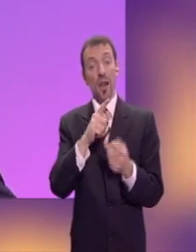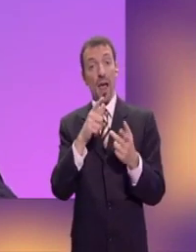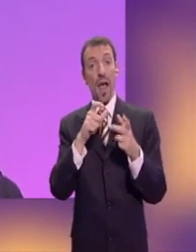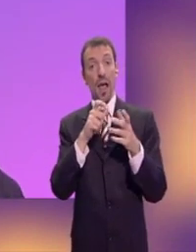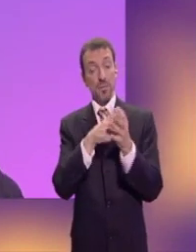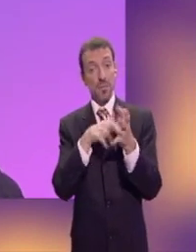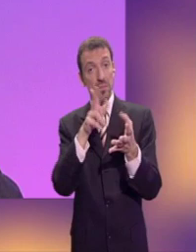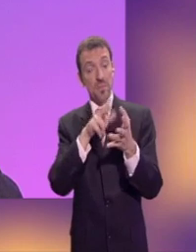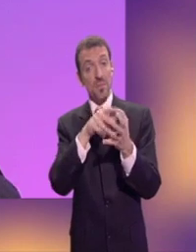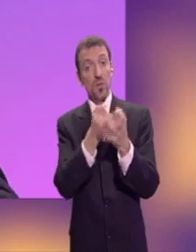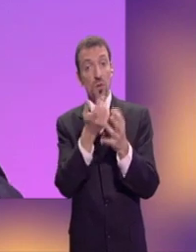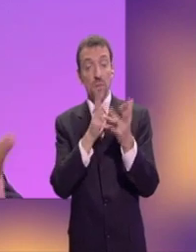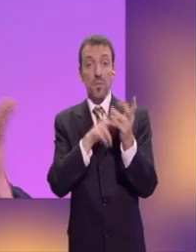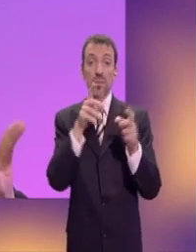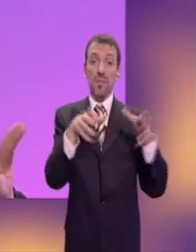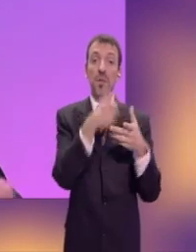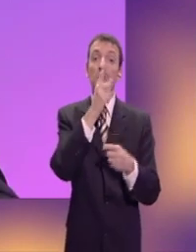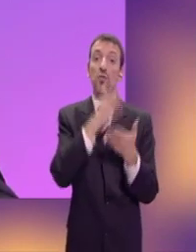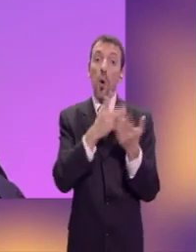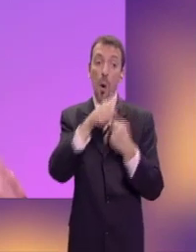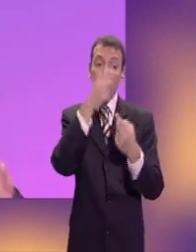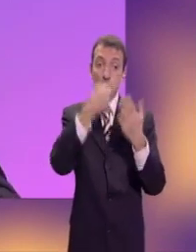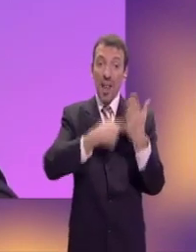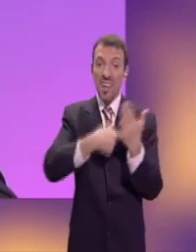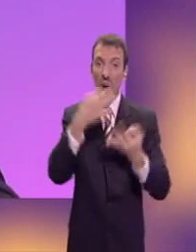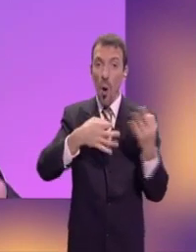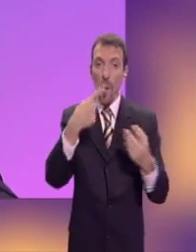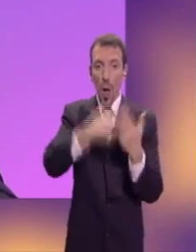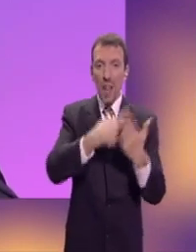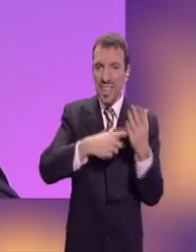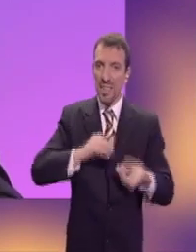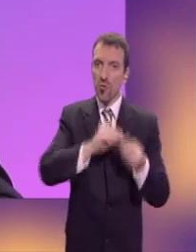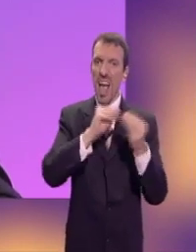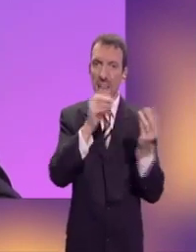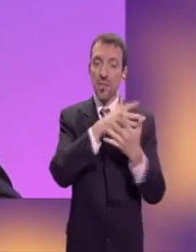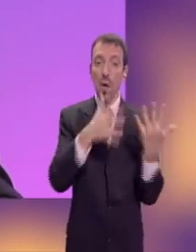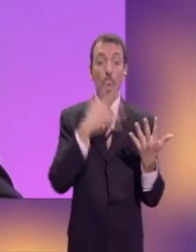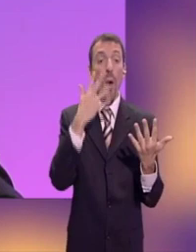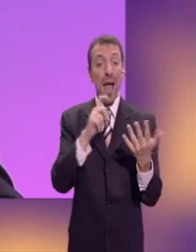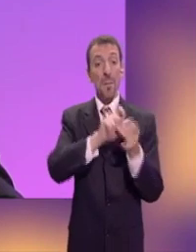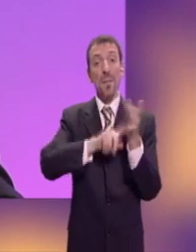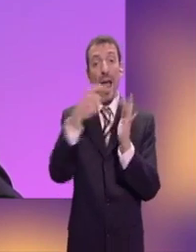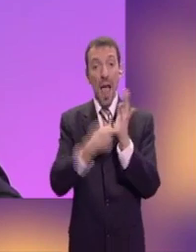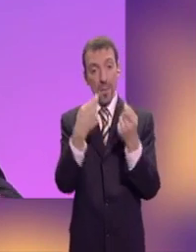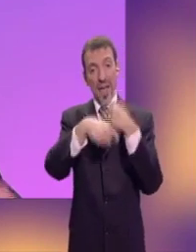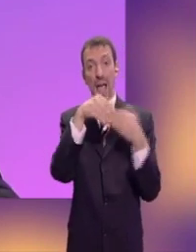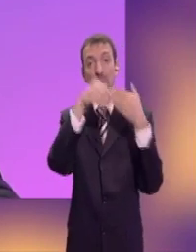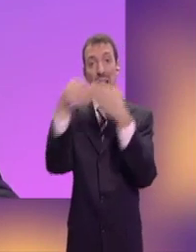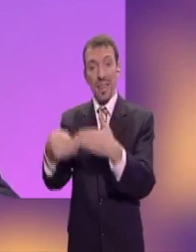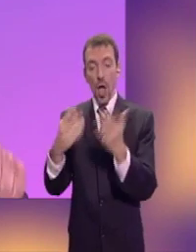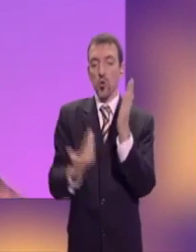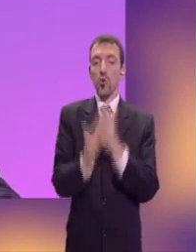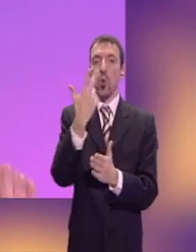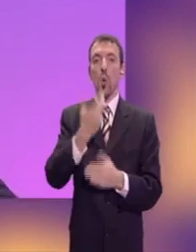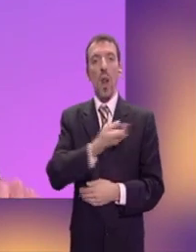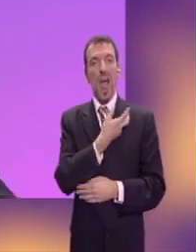Thatcher's economic and political policy. And that's what they did. And when Blair became leader, he said, New Labour